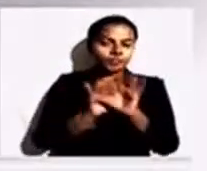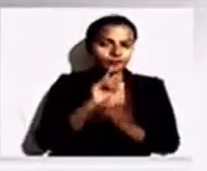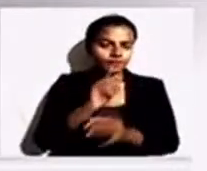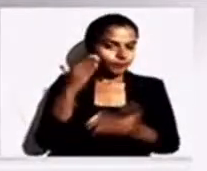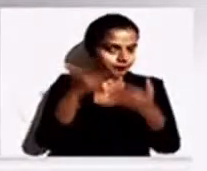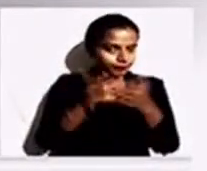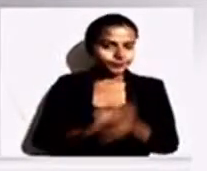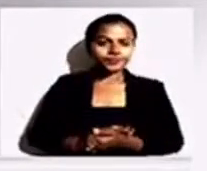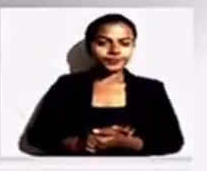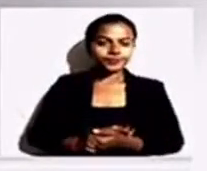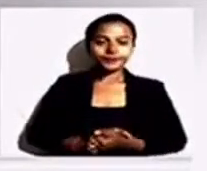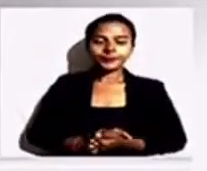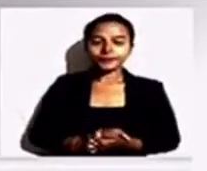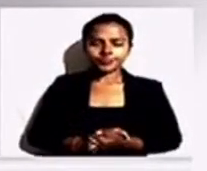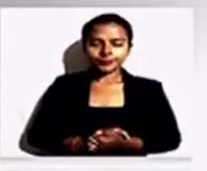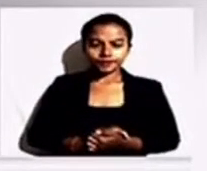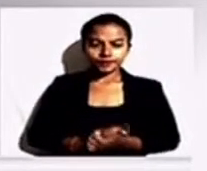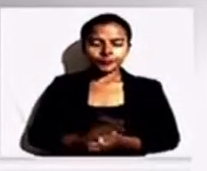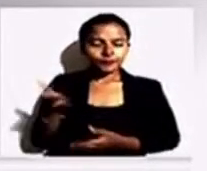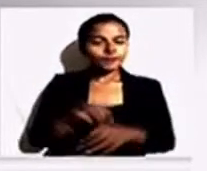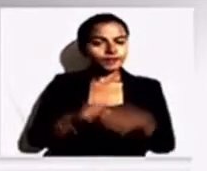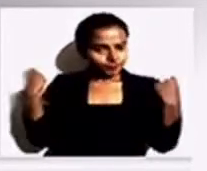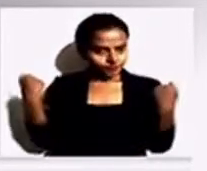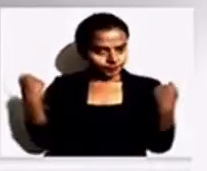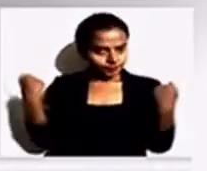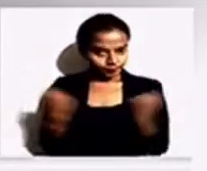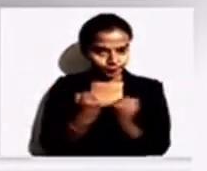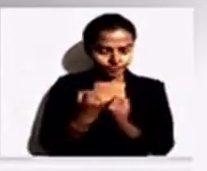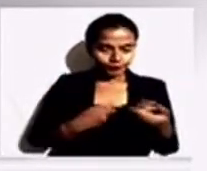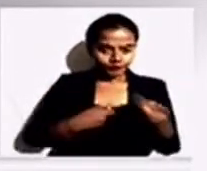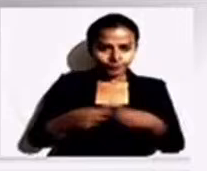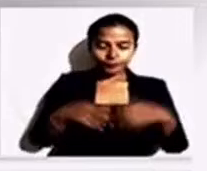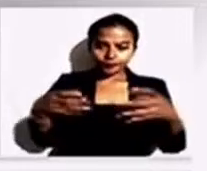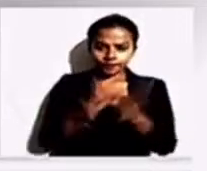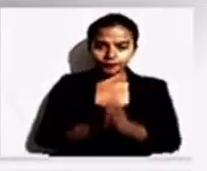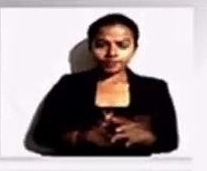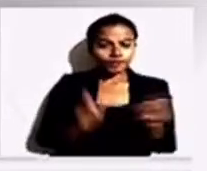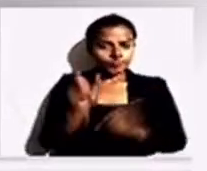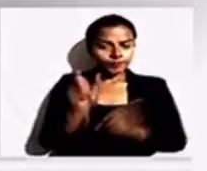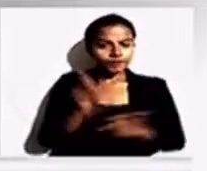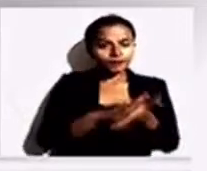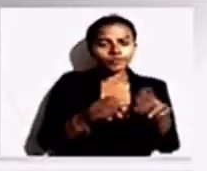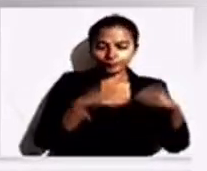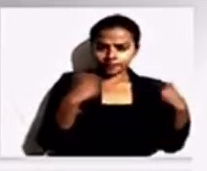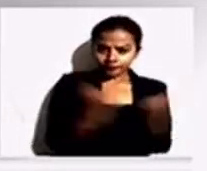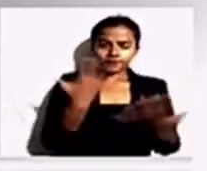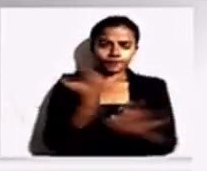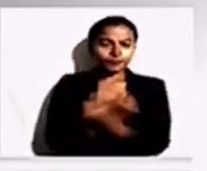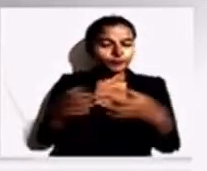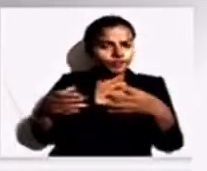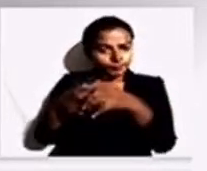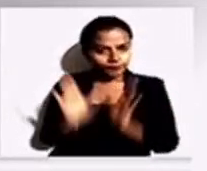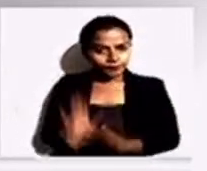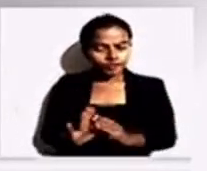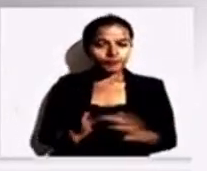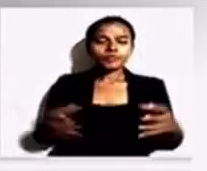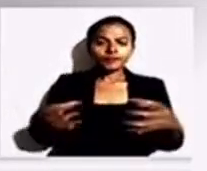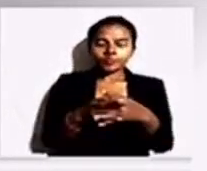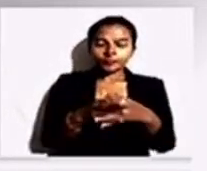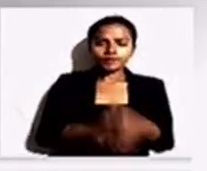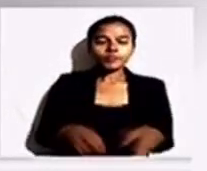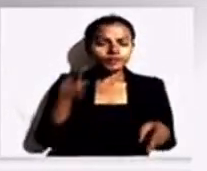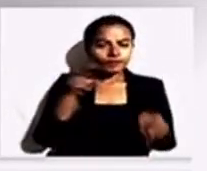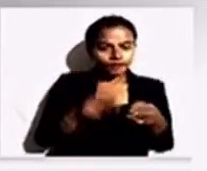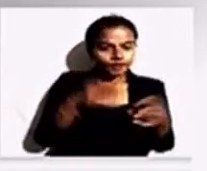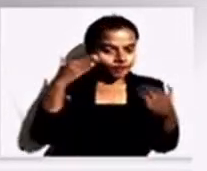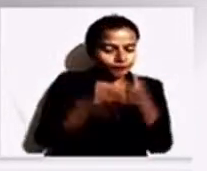These commissions are the Finance Commission, Public Service Commission, Police Commission, Commission to Investigate Allegations of Bribery and Corruption,